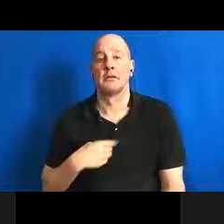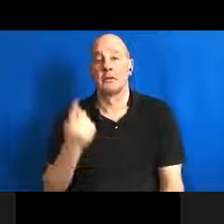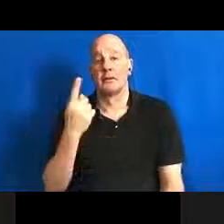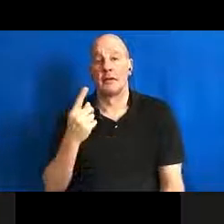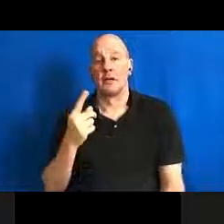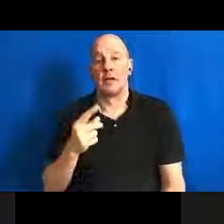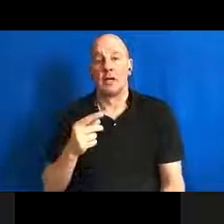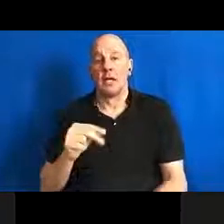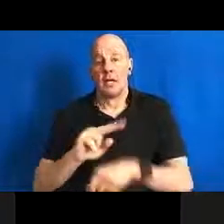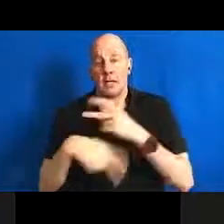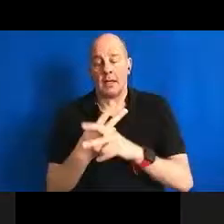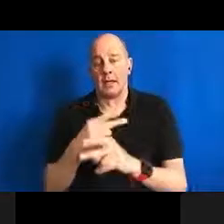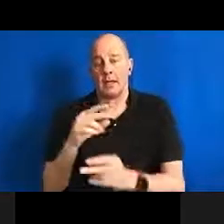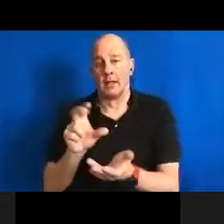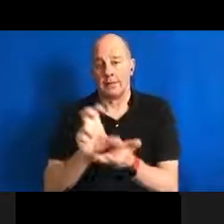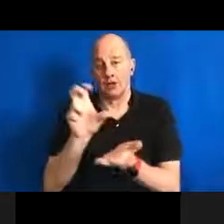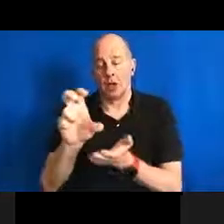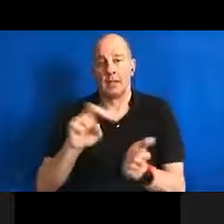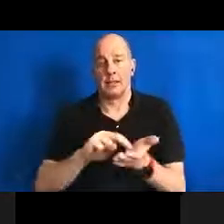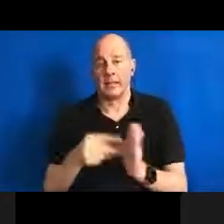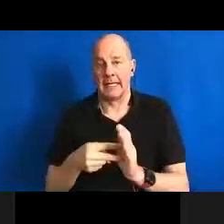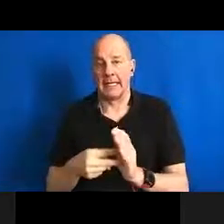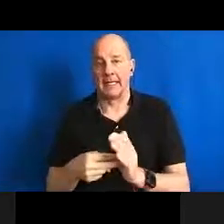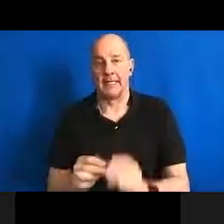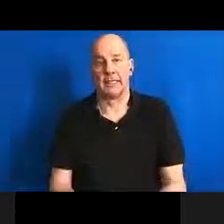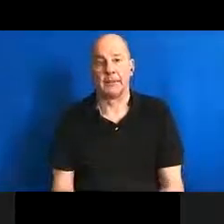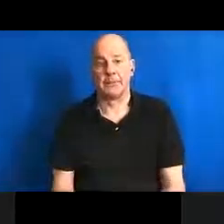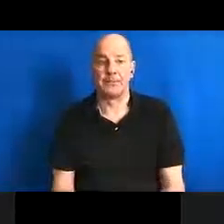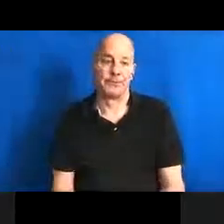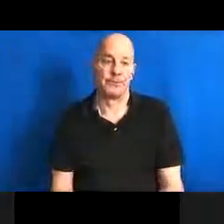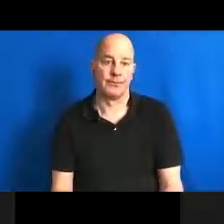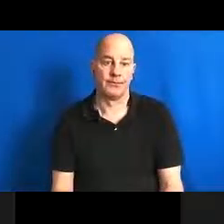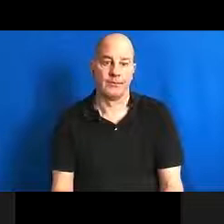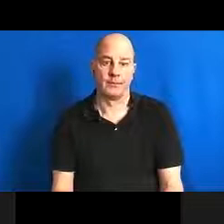stock. So that means that, yeah, I mean,